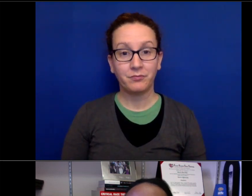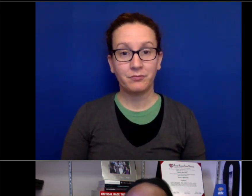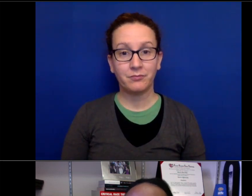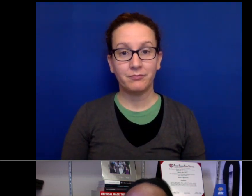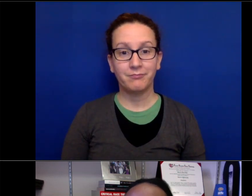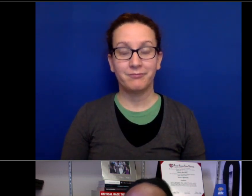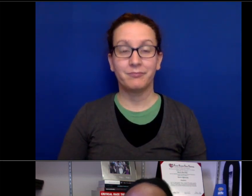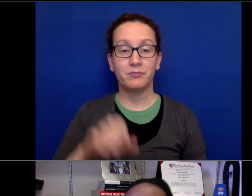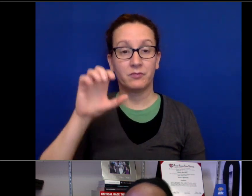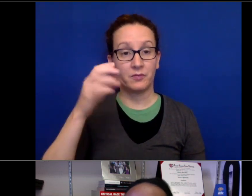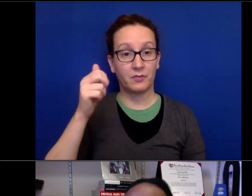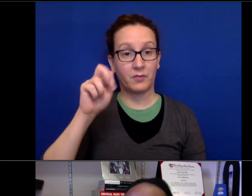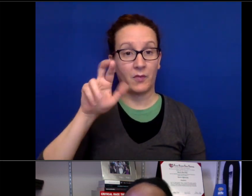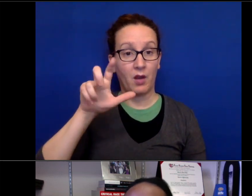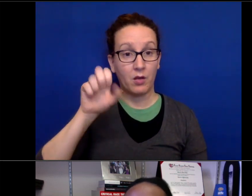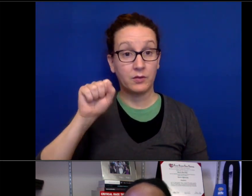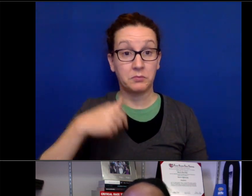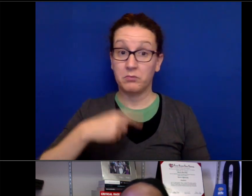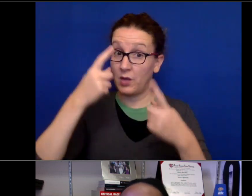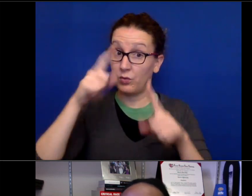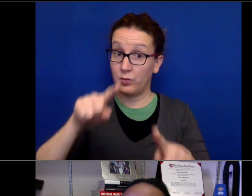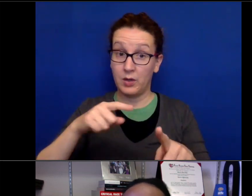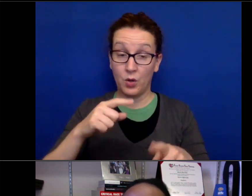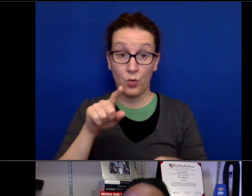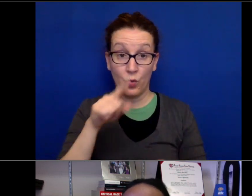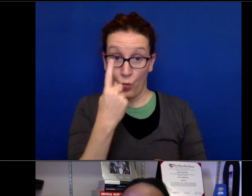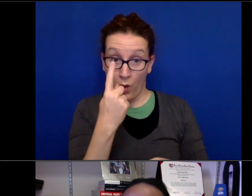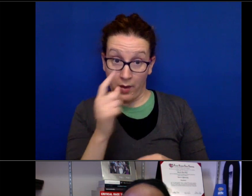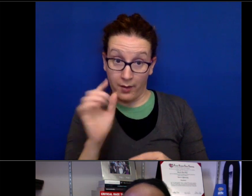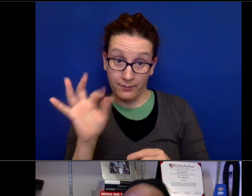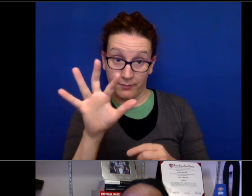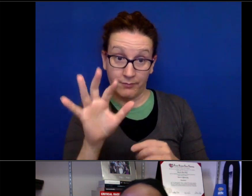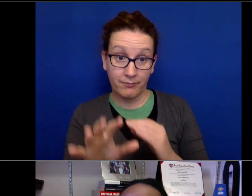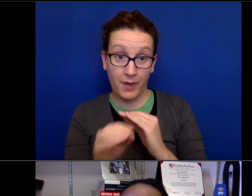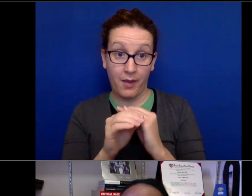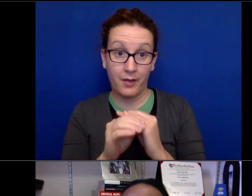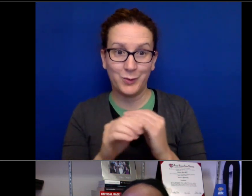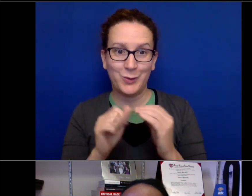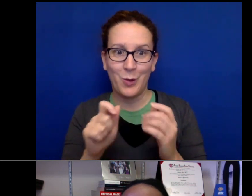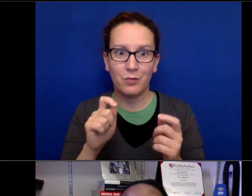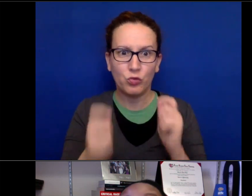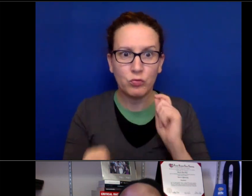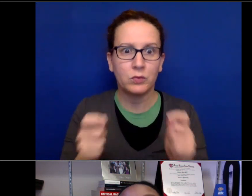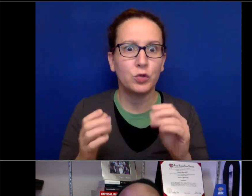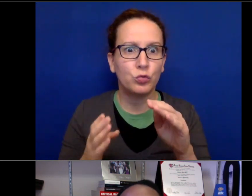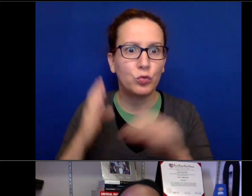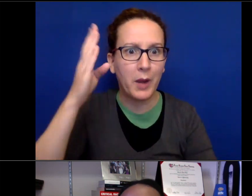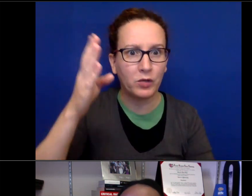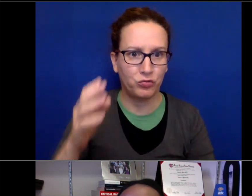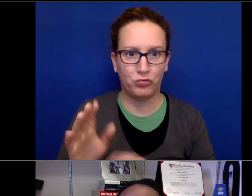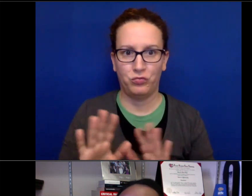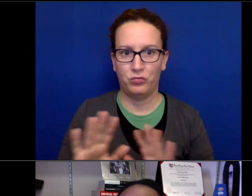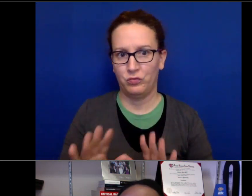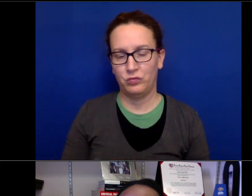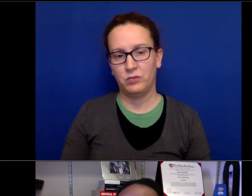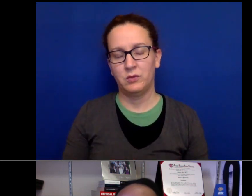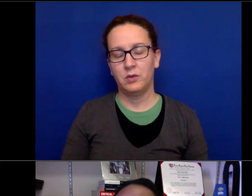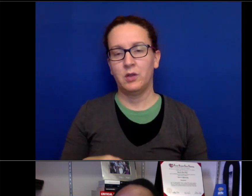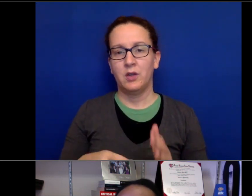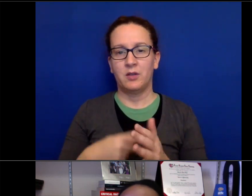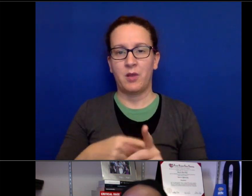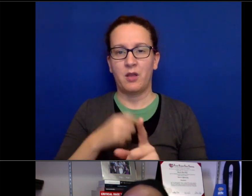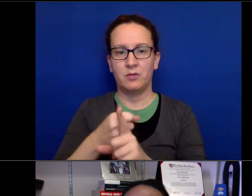Yeah, I agree with that. I would, if anything, I need to add is that don't over tweak it. Sometimes you do hit the point of